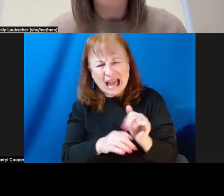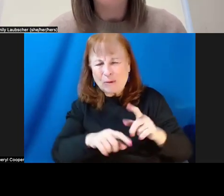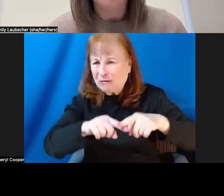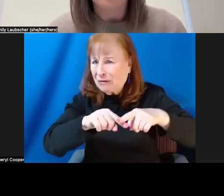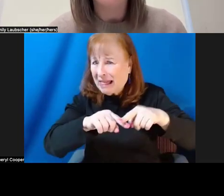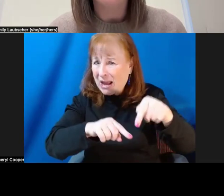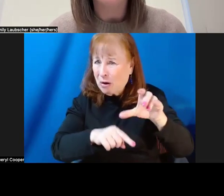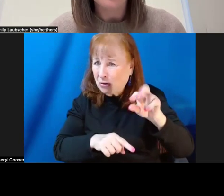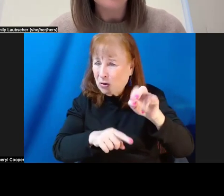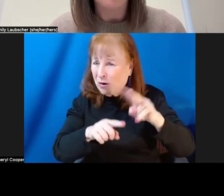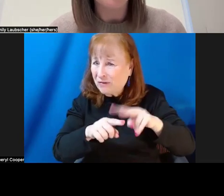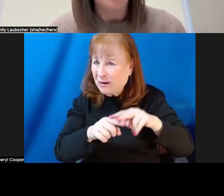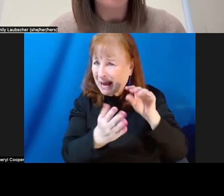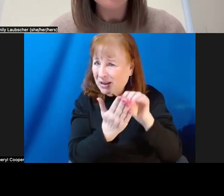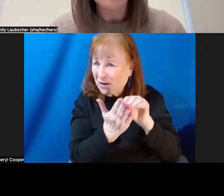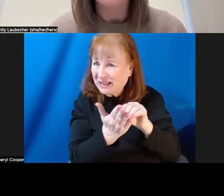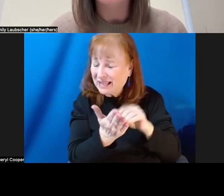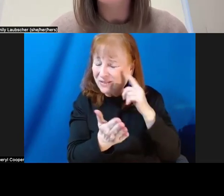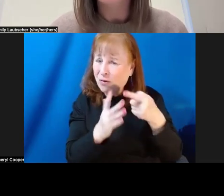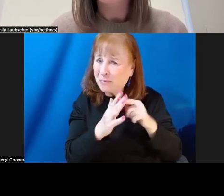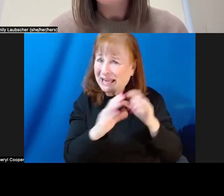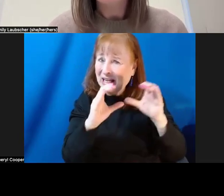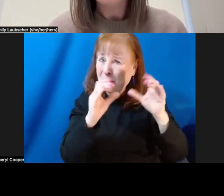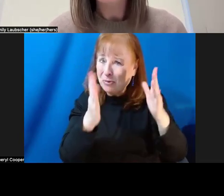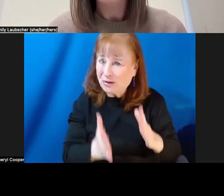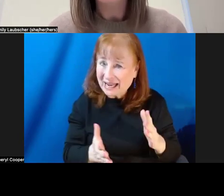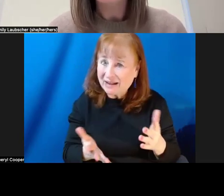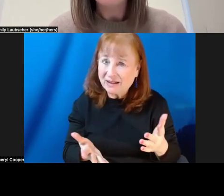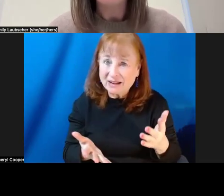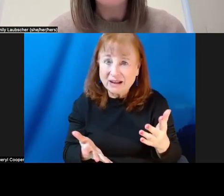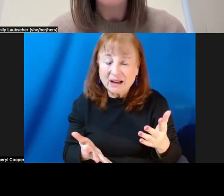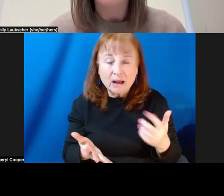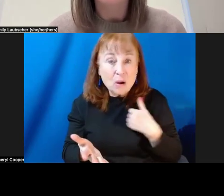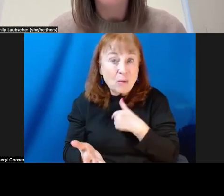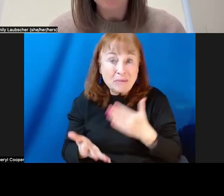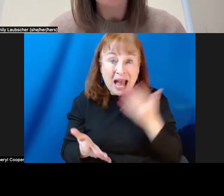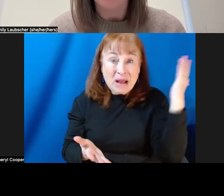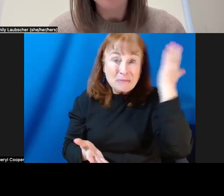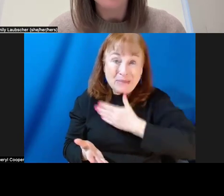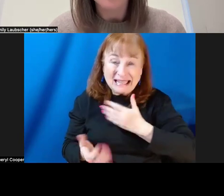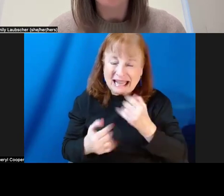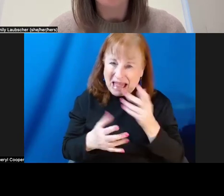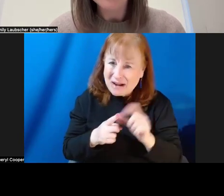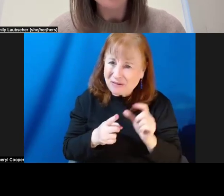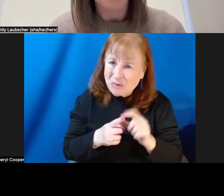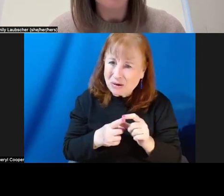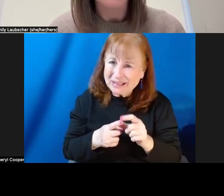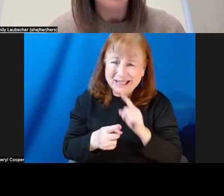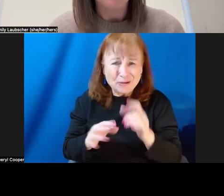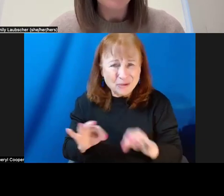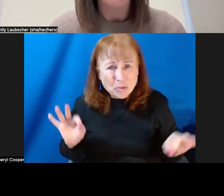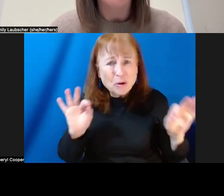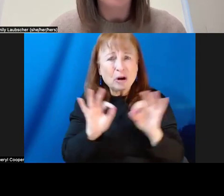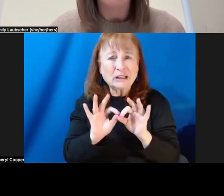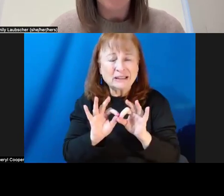these core vocabulary lists for beginning communicators, because we might miss a lot of words that are really important